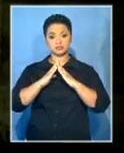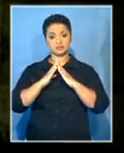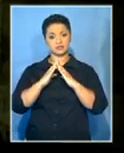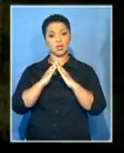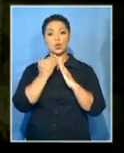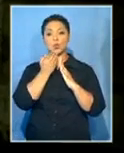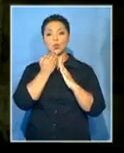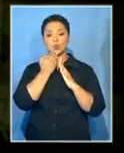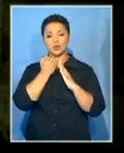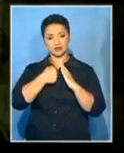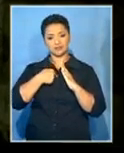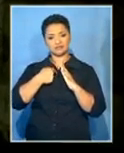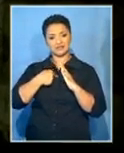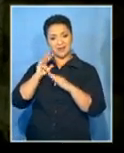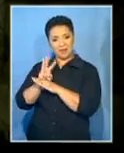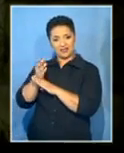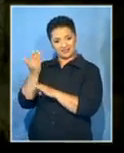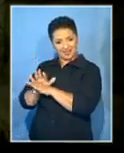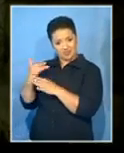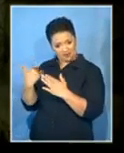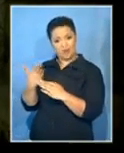inheritance from his mom.